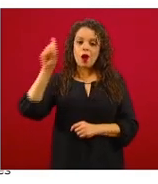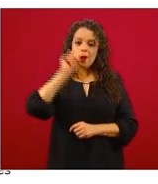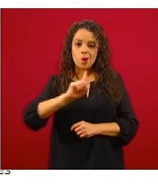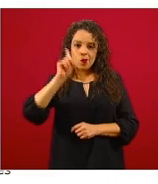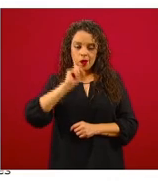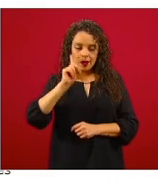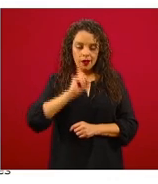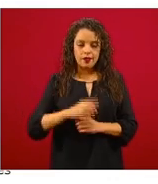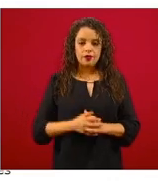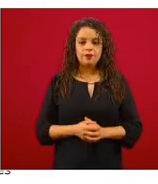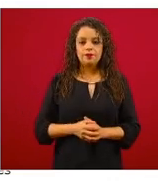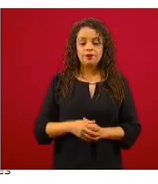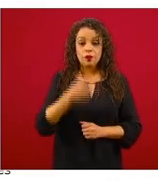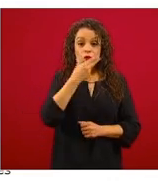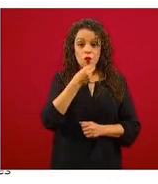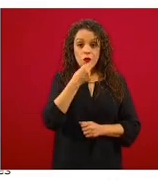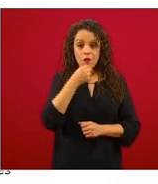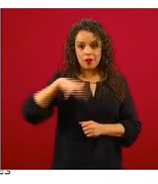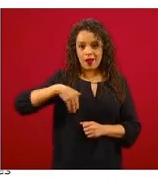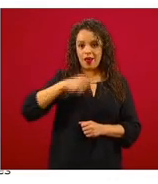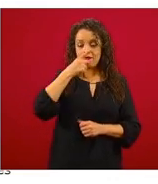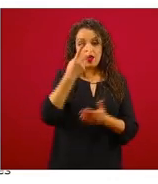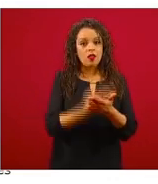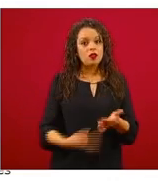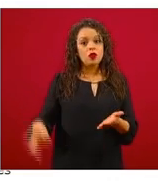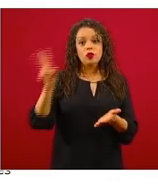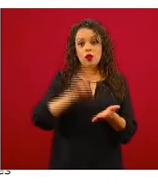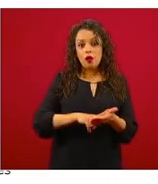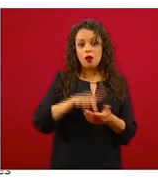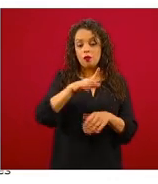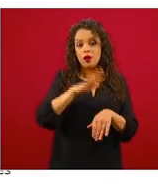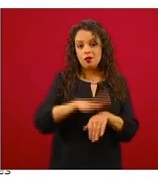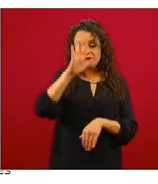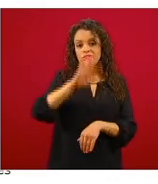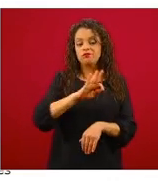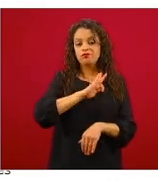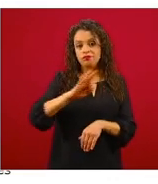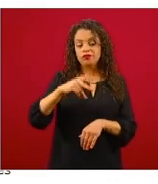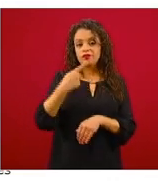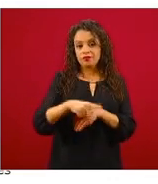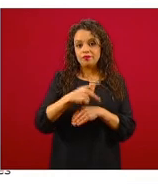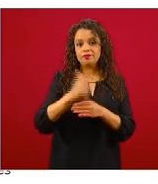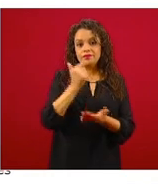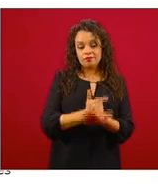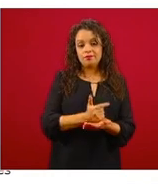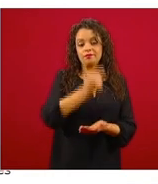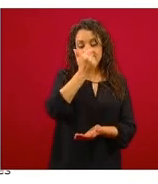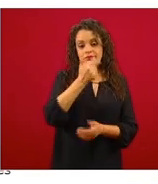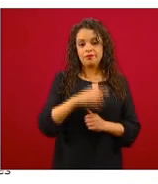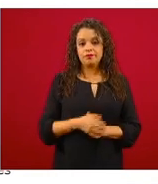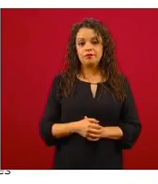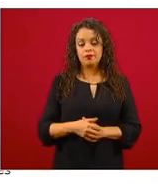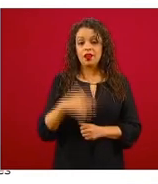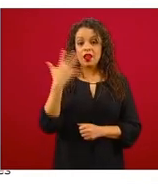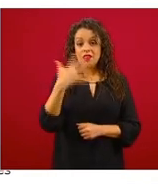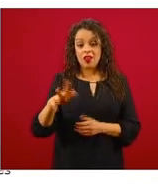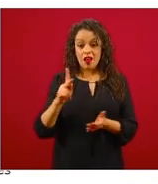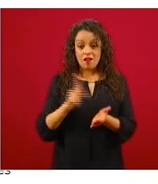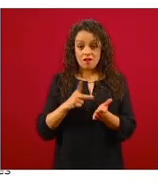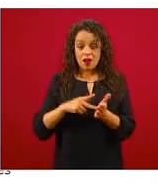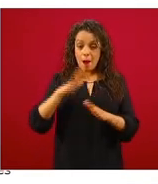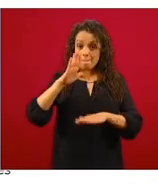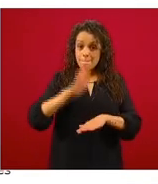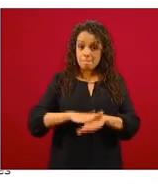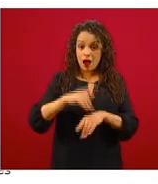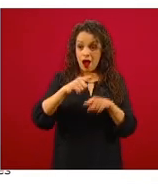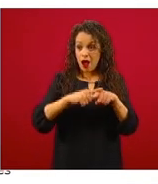Men, as we were saying, are almost doubly likely to develop the disease, even 10